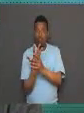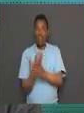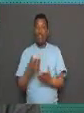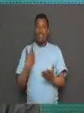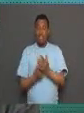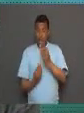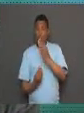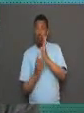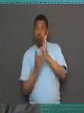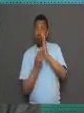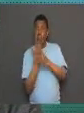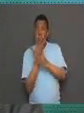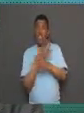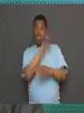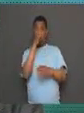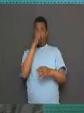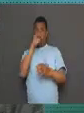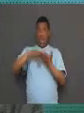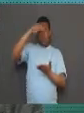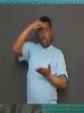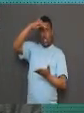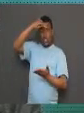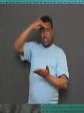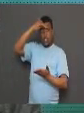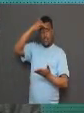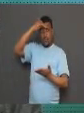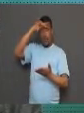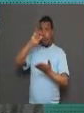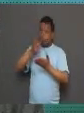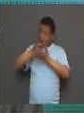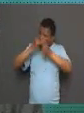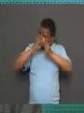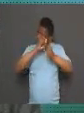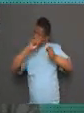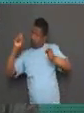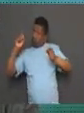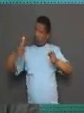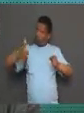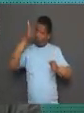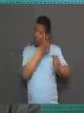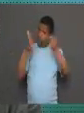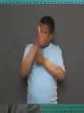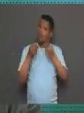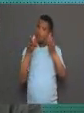The improvement of Ethiopian education has been marked as a top priority.